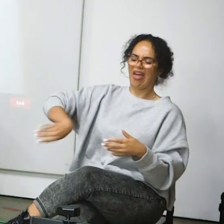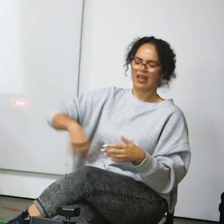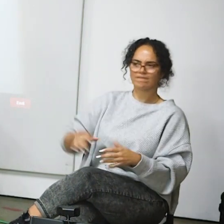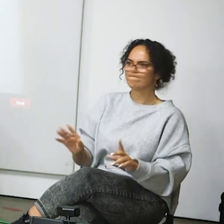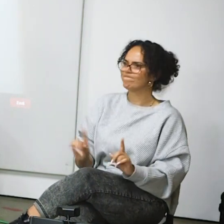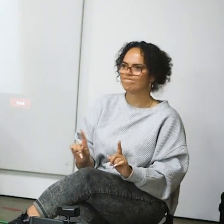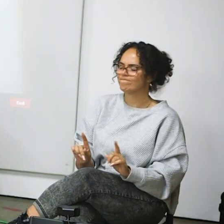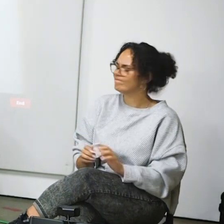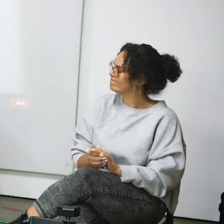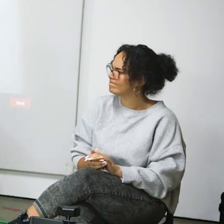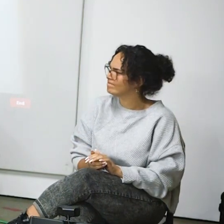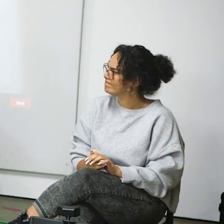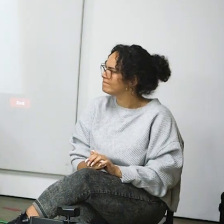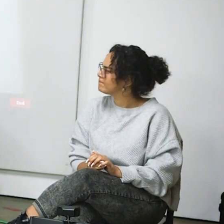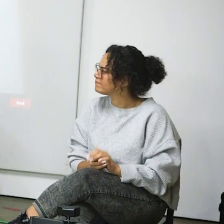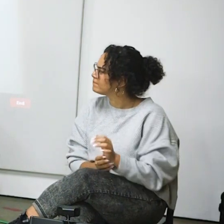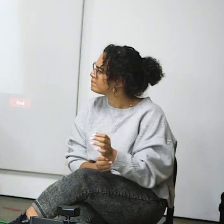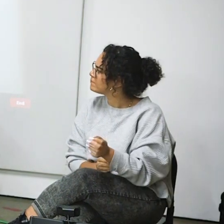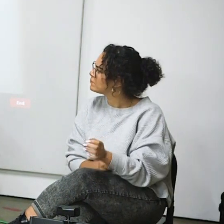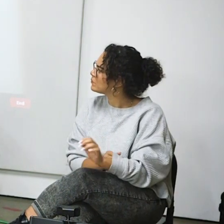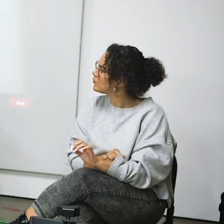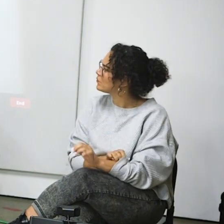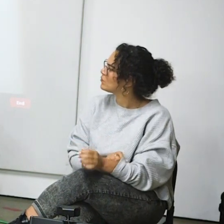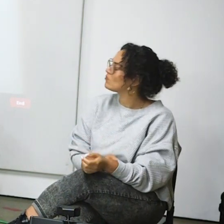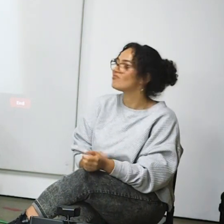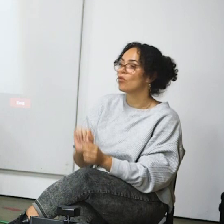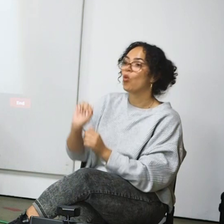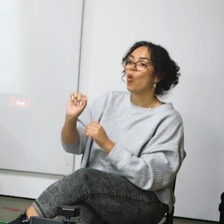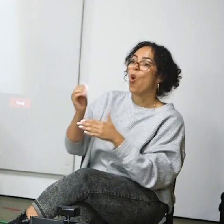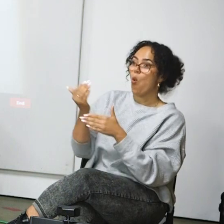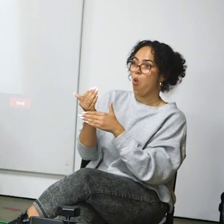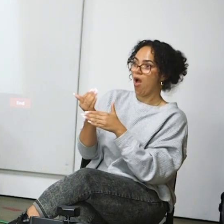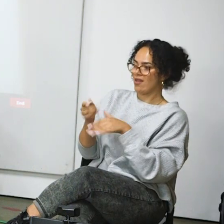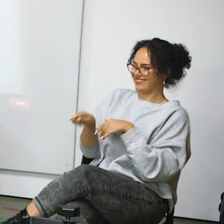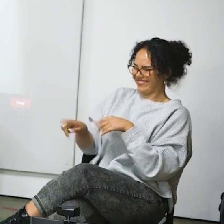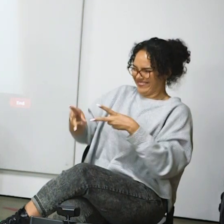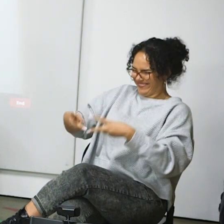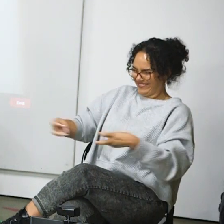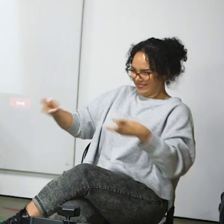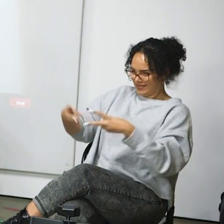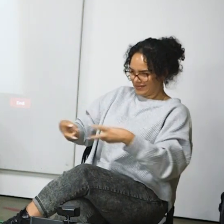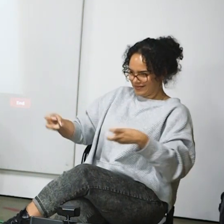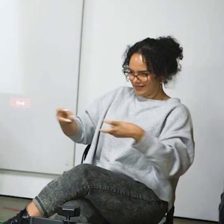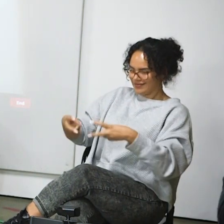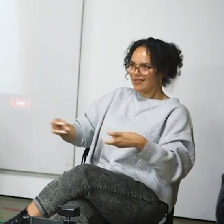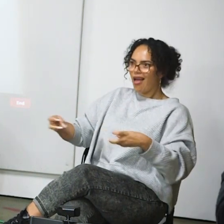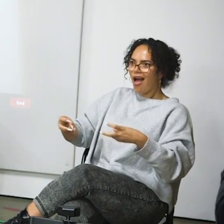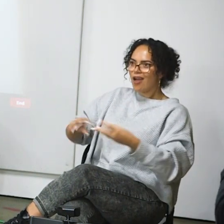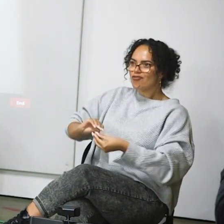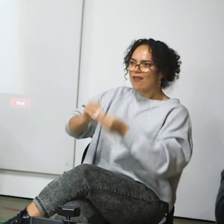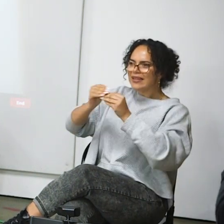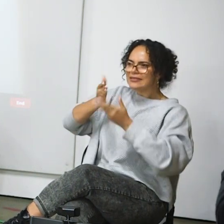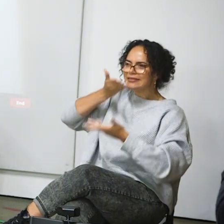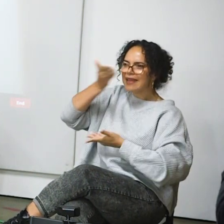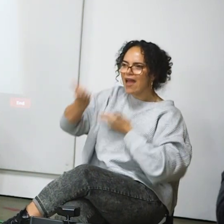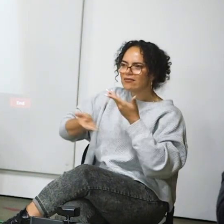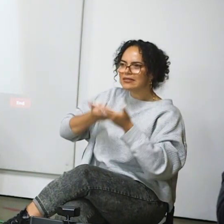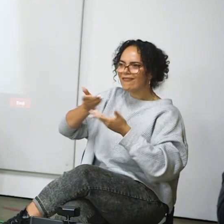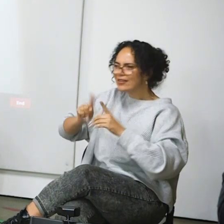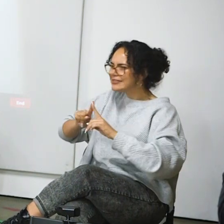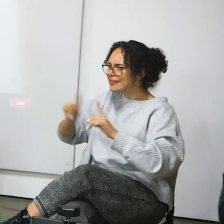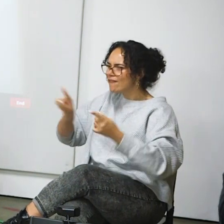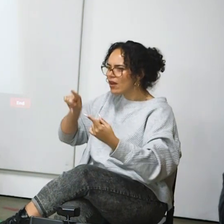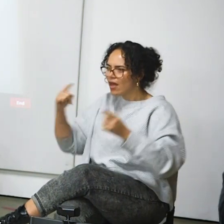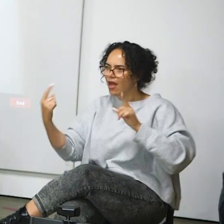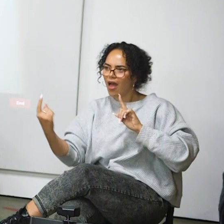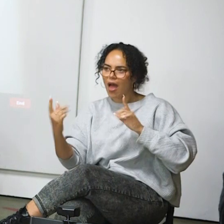I mean, we can see that through your work, right? You know, your work uses captions to tell a narrative, but also you took it off the screen and suddenly it's around the room and it takes a different meaning and a different